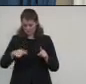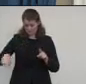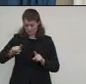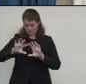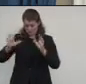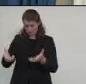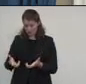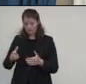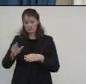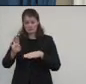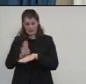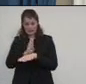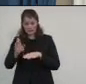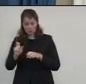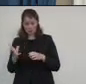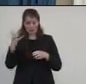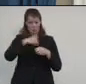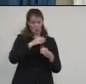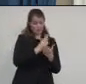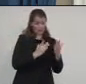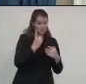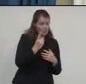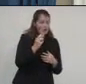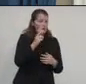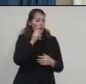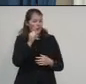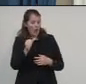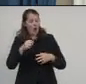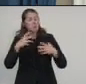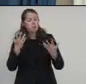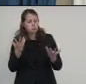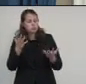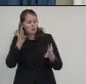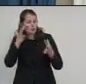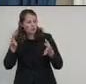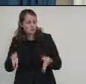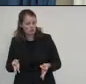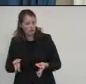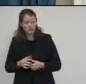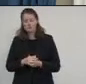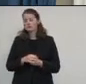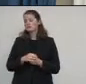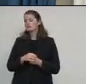line. Noah Glick of the Mountain West News Bureau. You should be all set to ask your question.